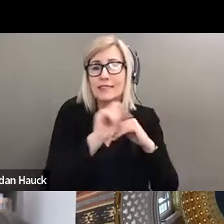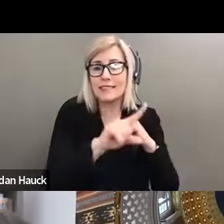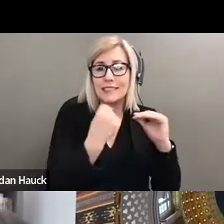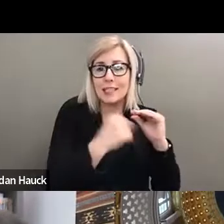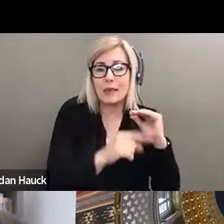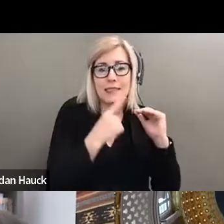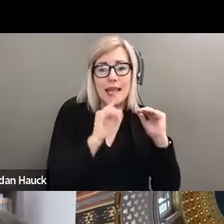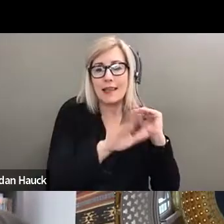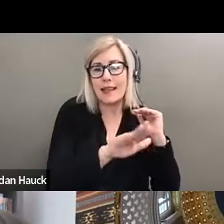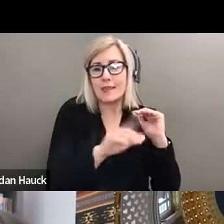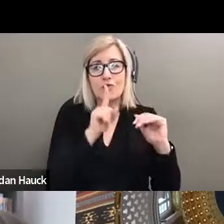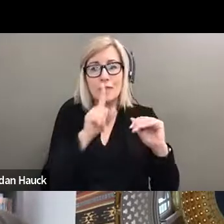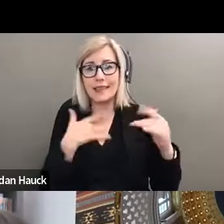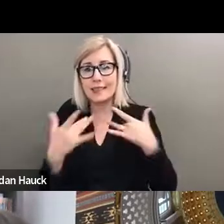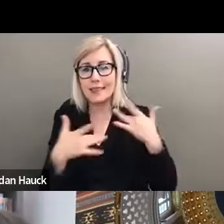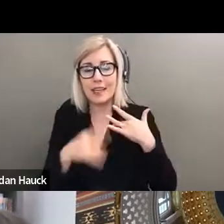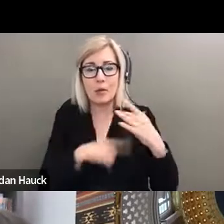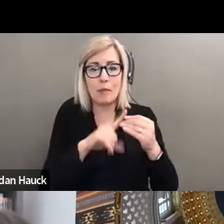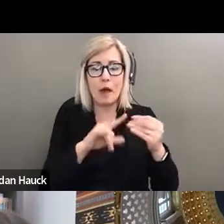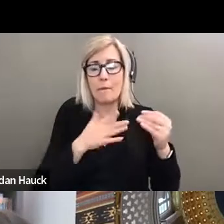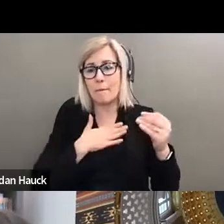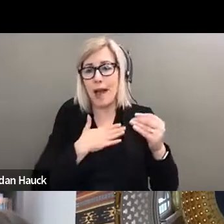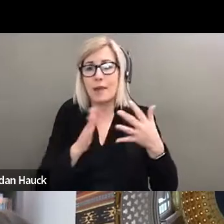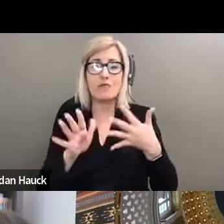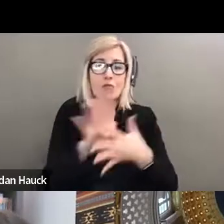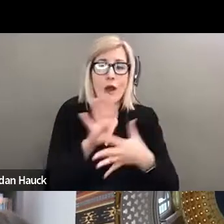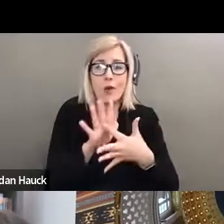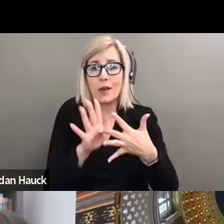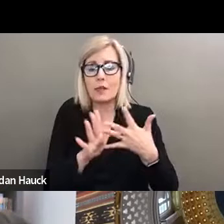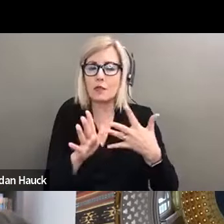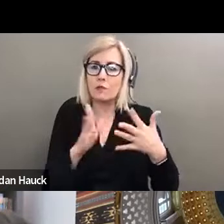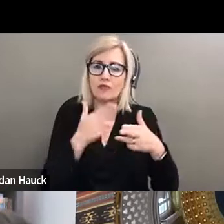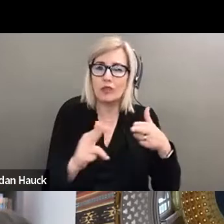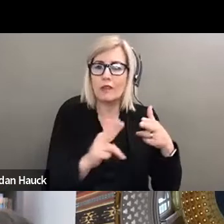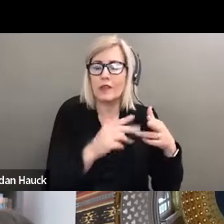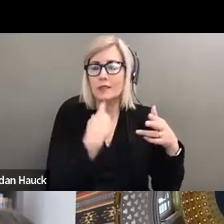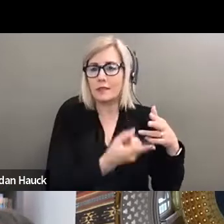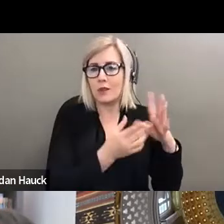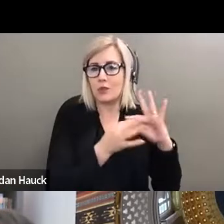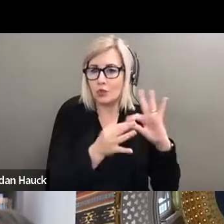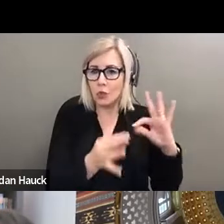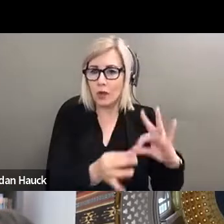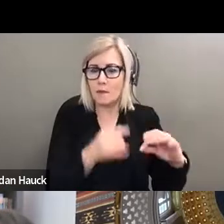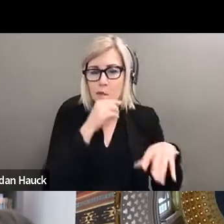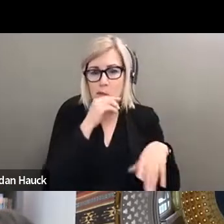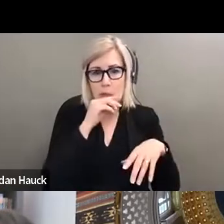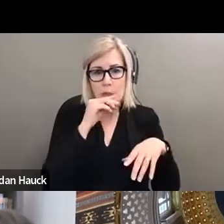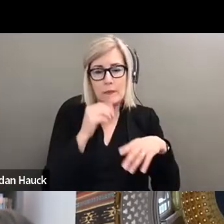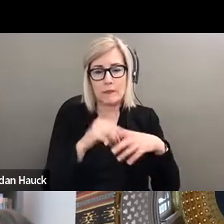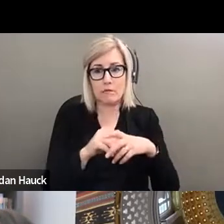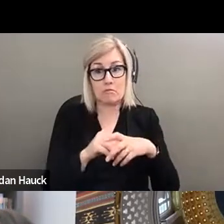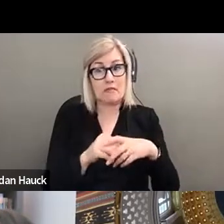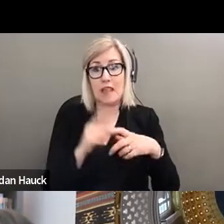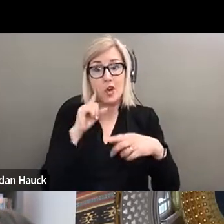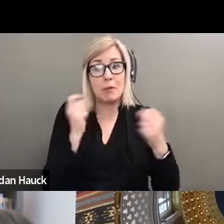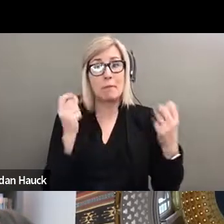says, really excited about that. Here are my priorities, and briefly tell your story. I don't know how many times I